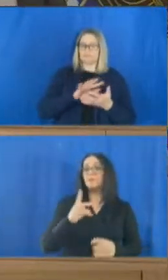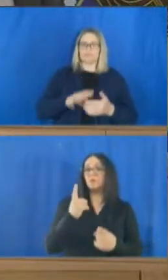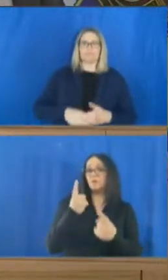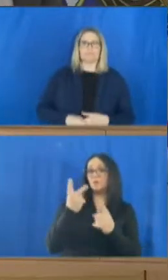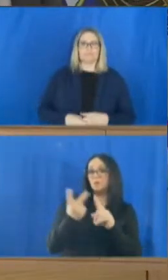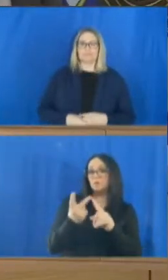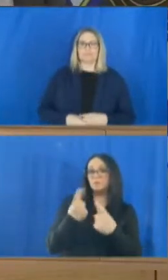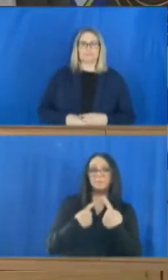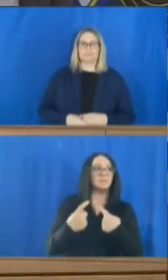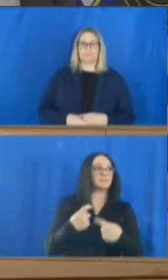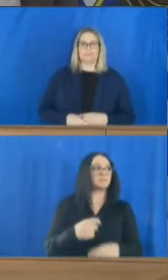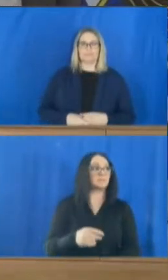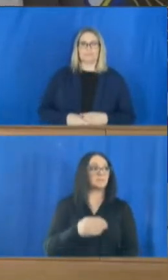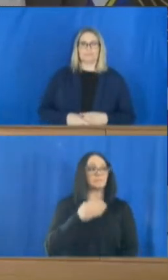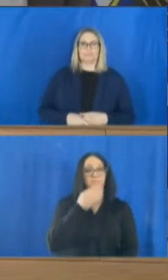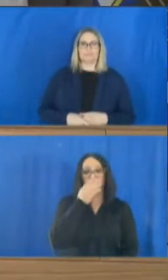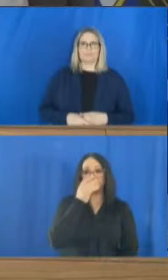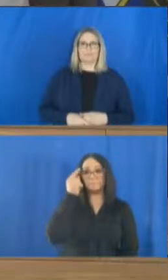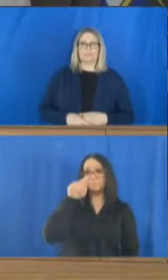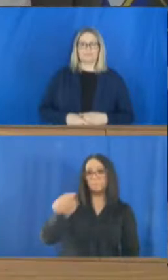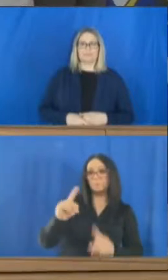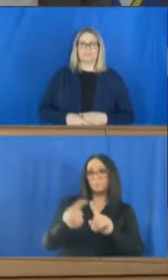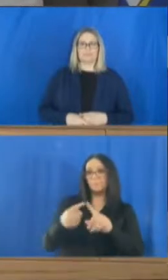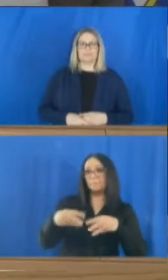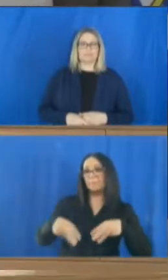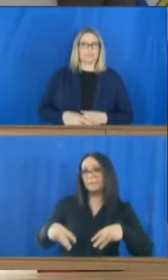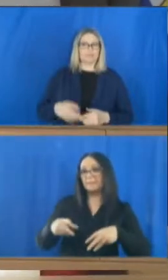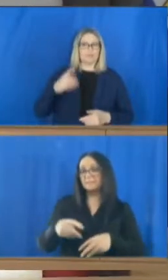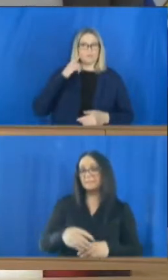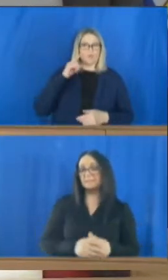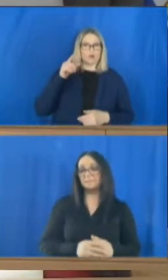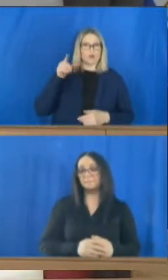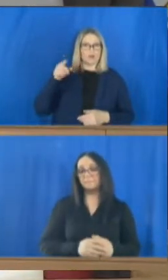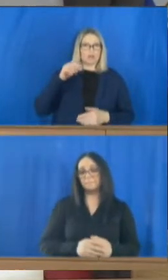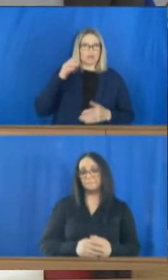aurait raison de penser que vous ne le ferez jamais finalement?